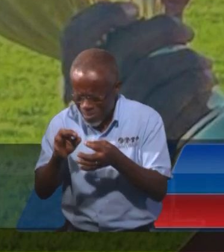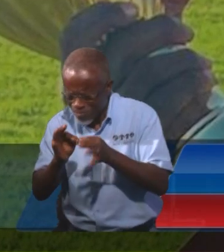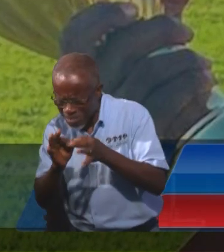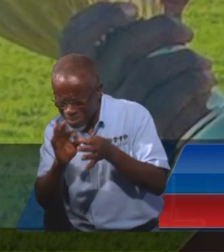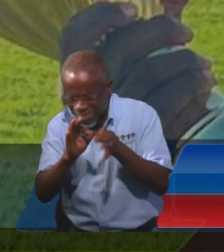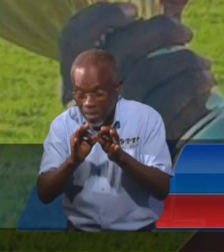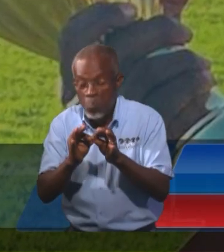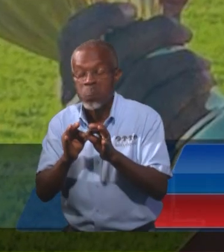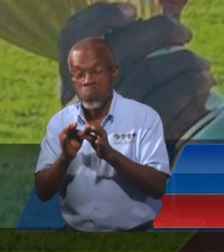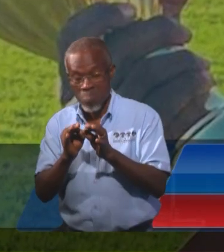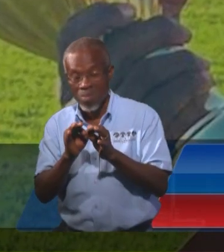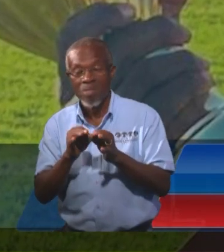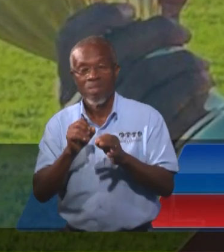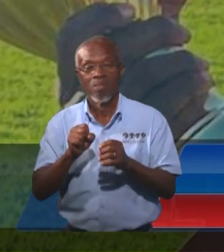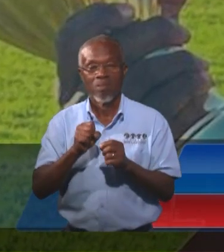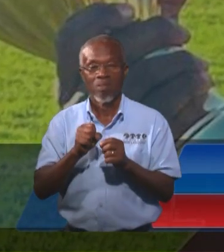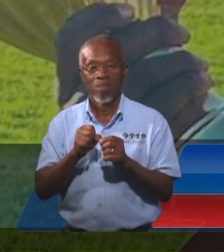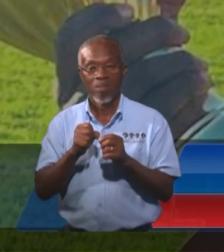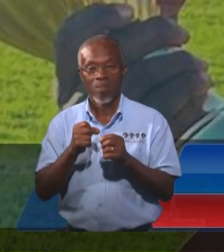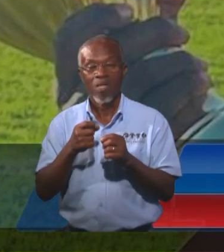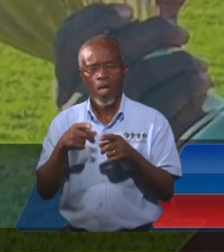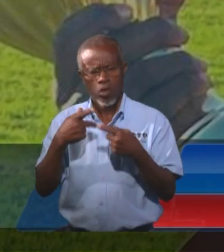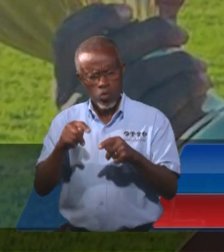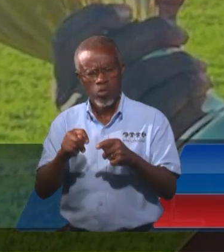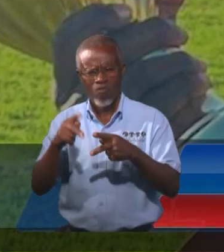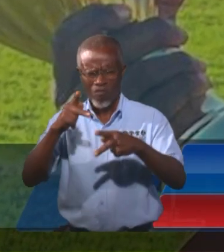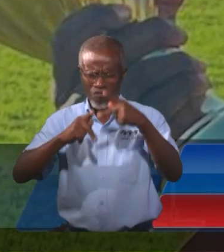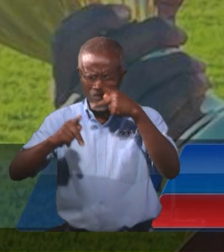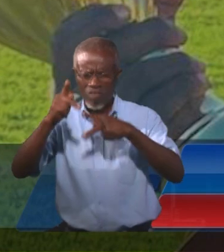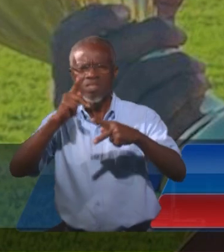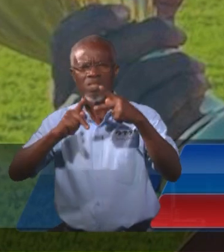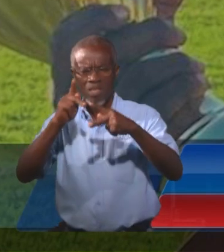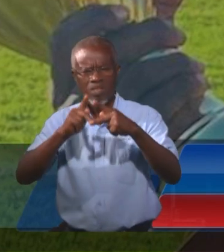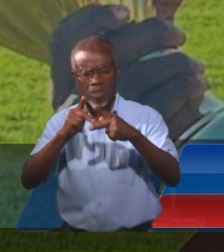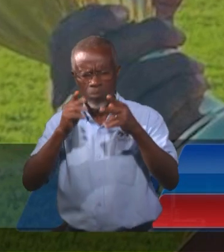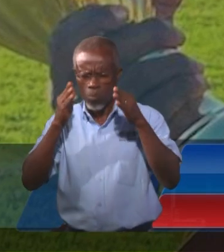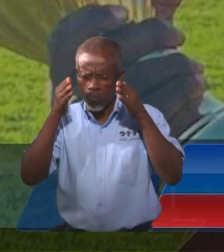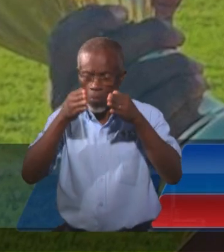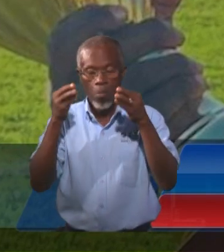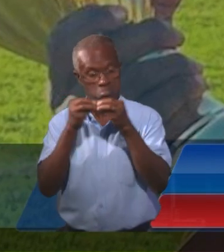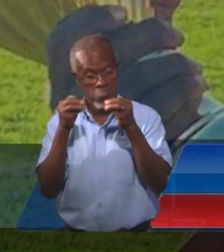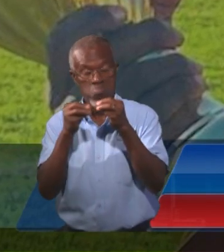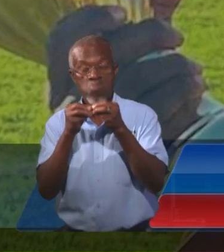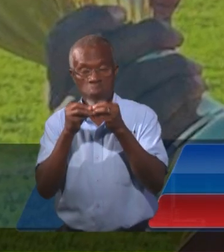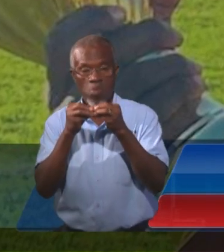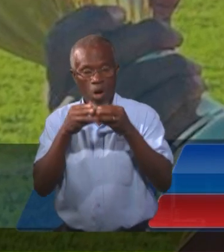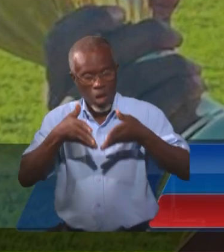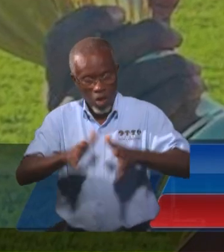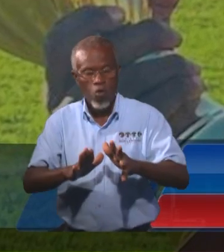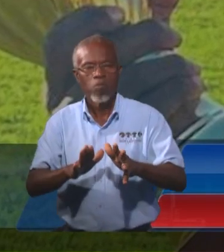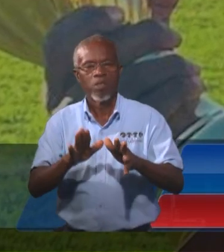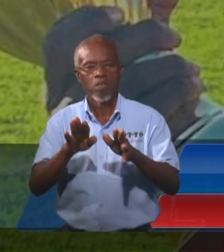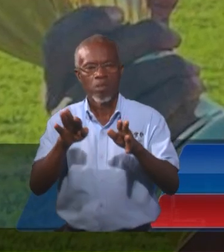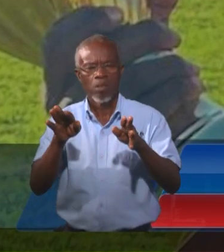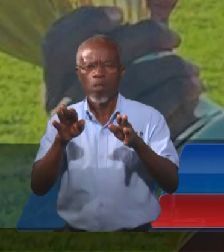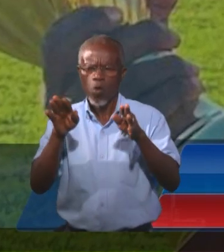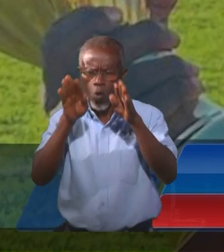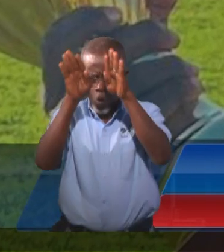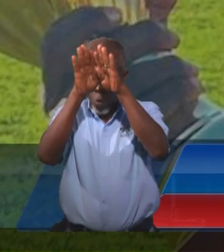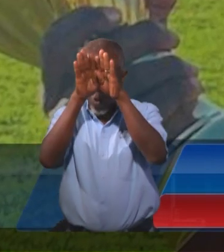know, having done physics in particular, it kind of opened up that realm and showed